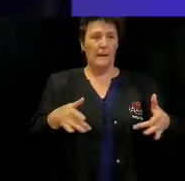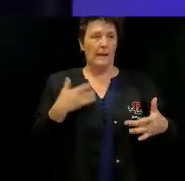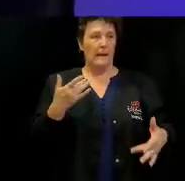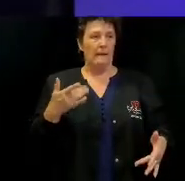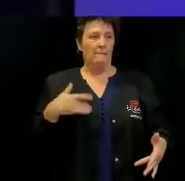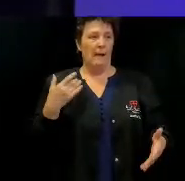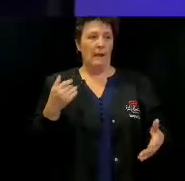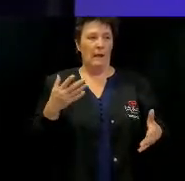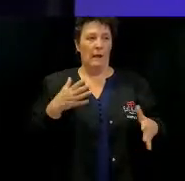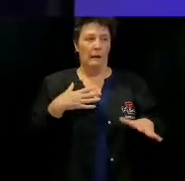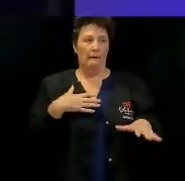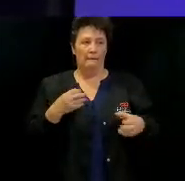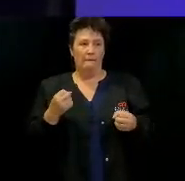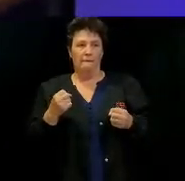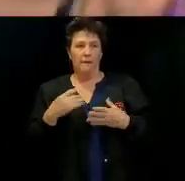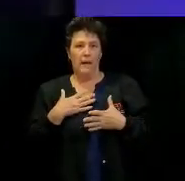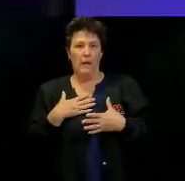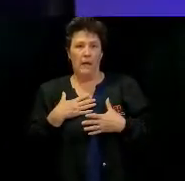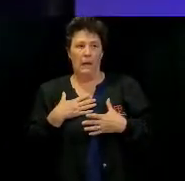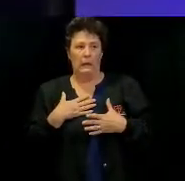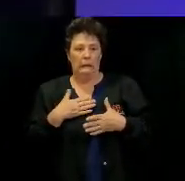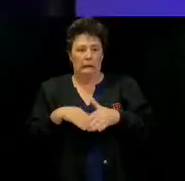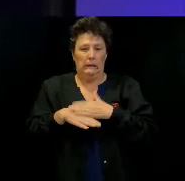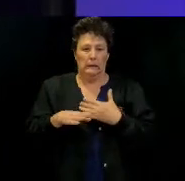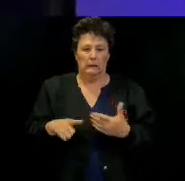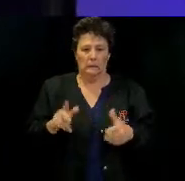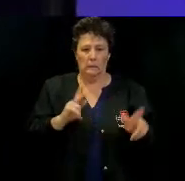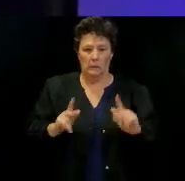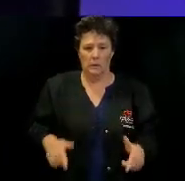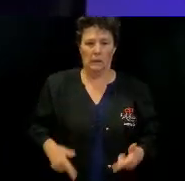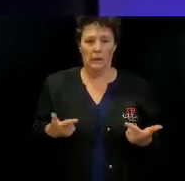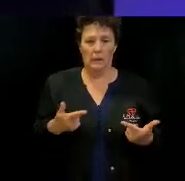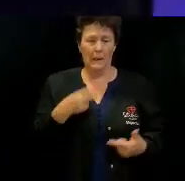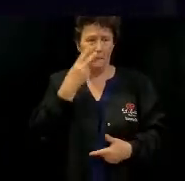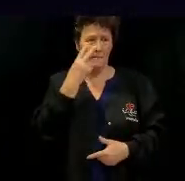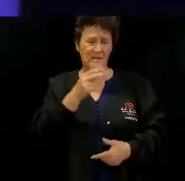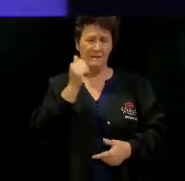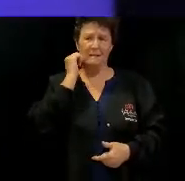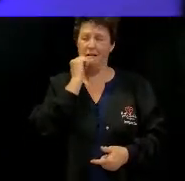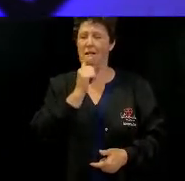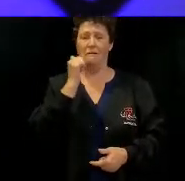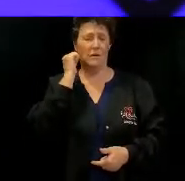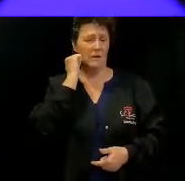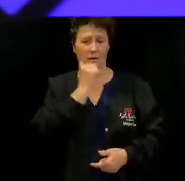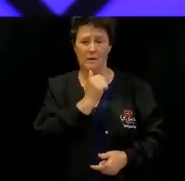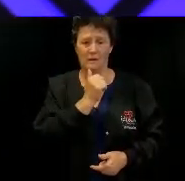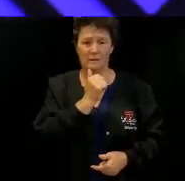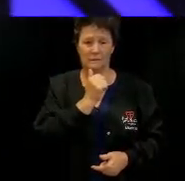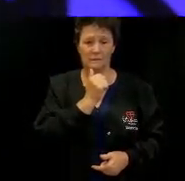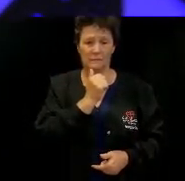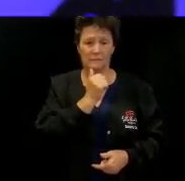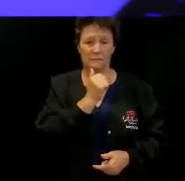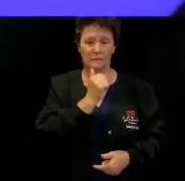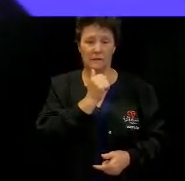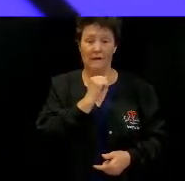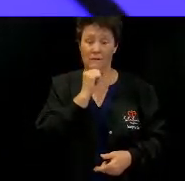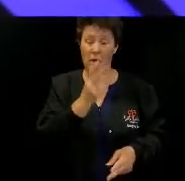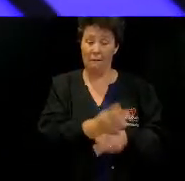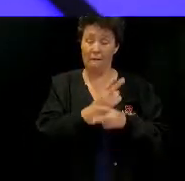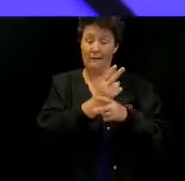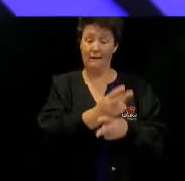heightened sense of fear that's in people's lives. I'm seeing it every day. And if we don't watch